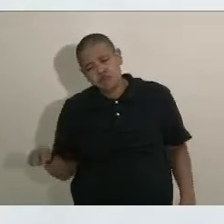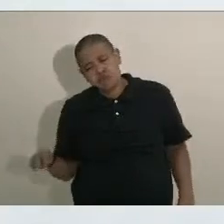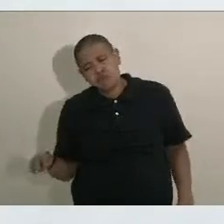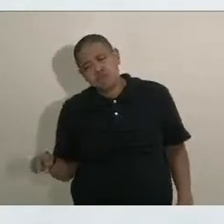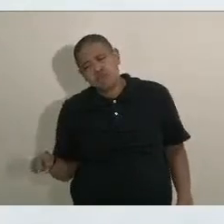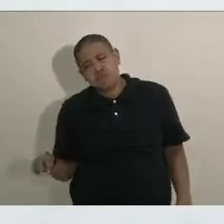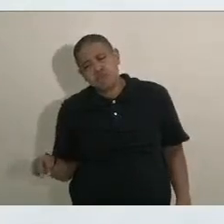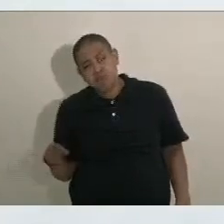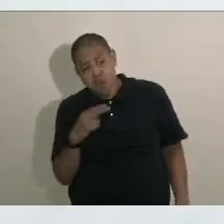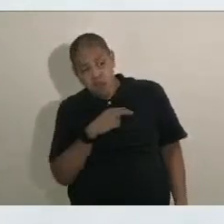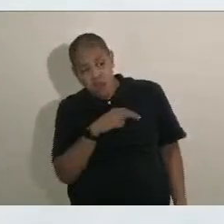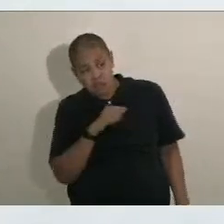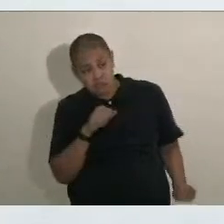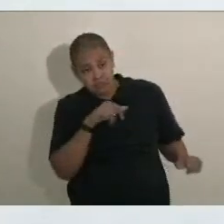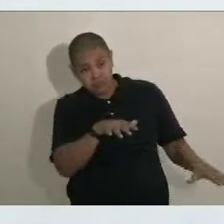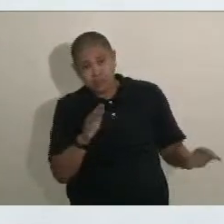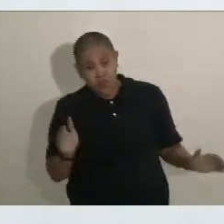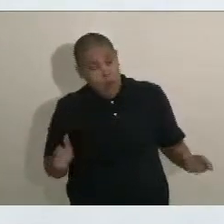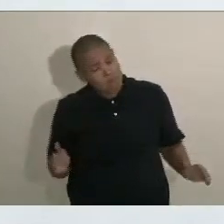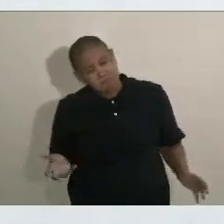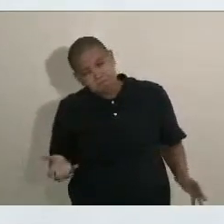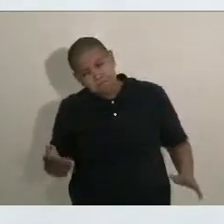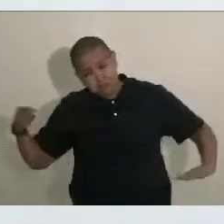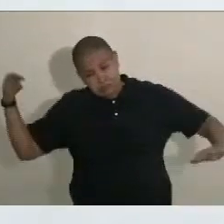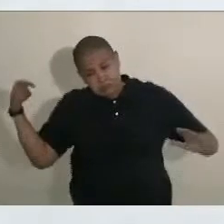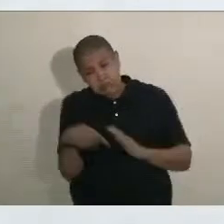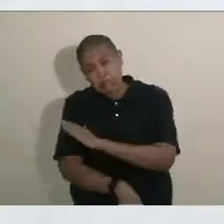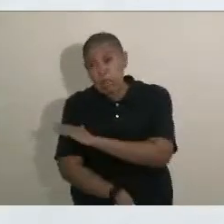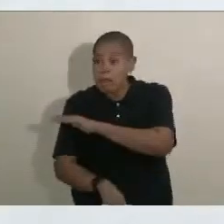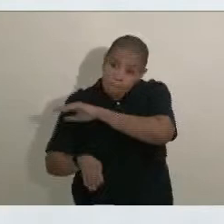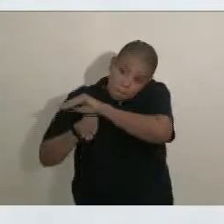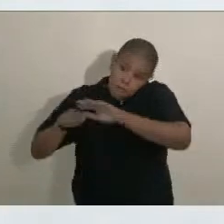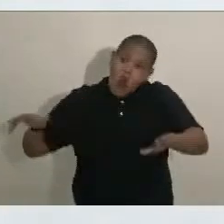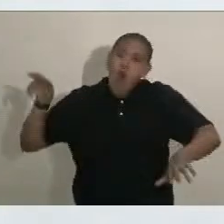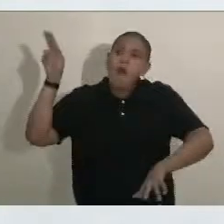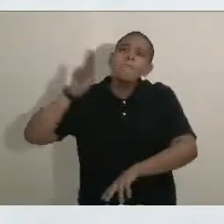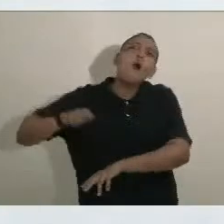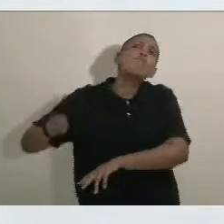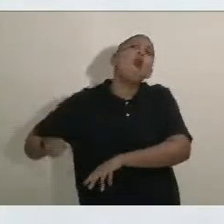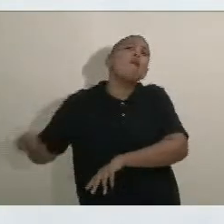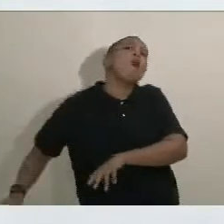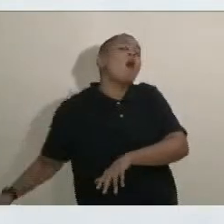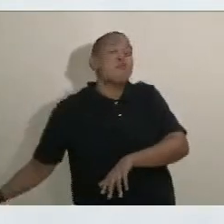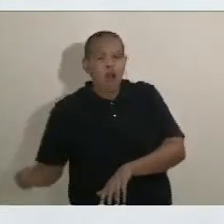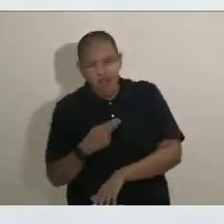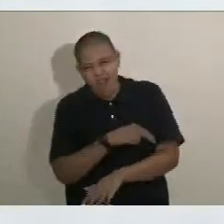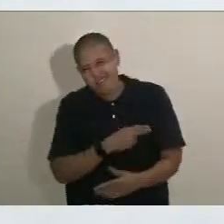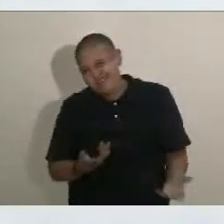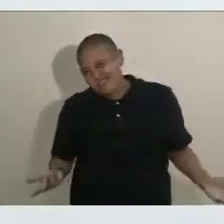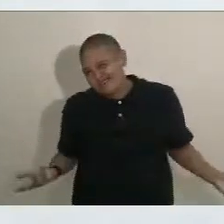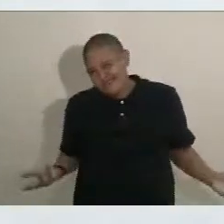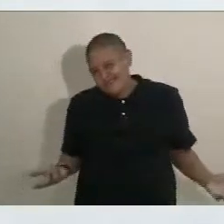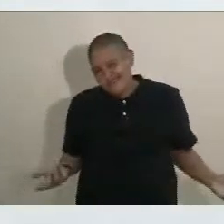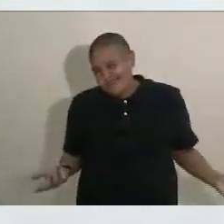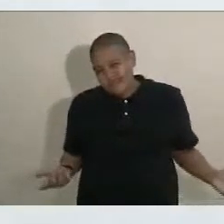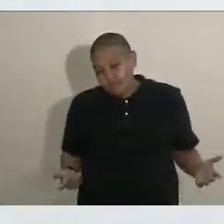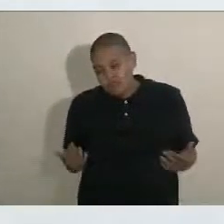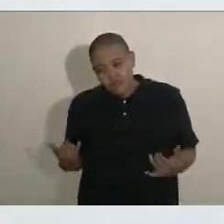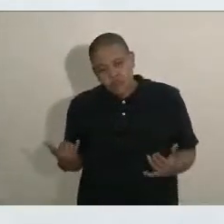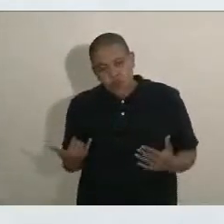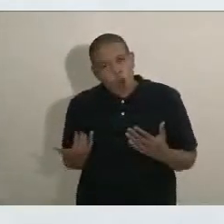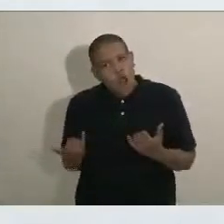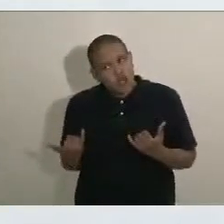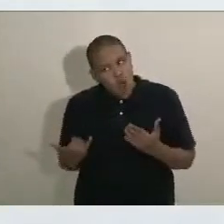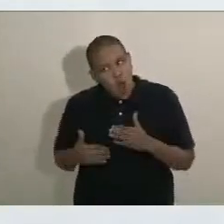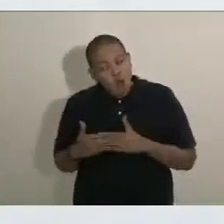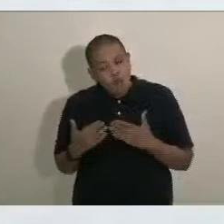the hospitalization, the extent of the illness, at least up to this point, and hospitalization is